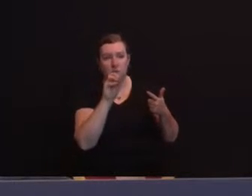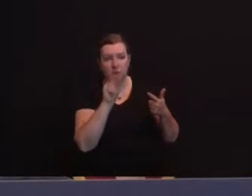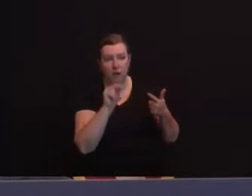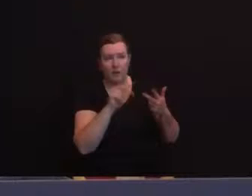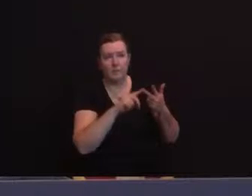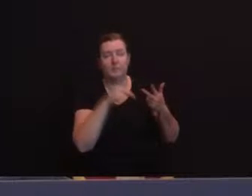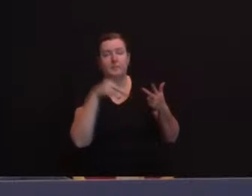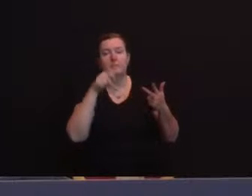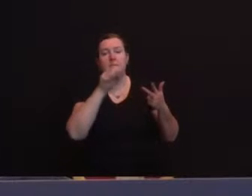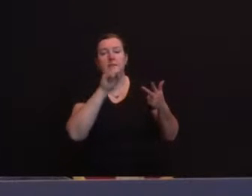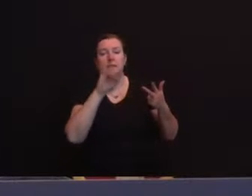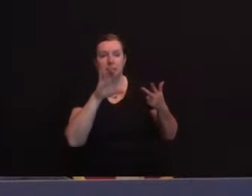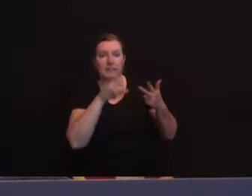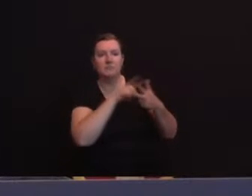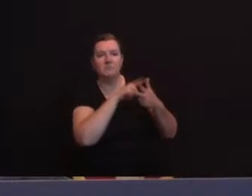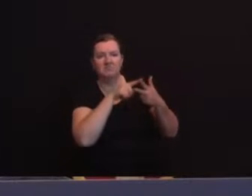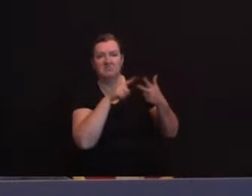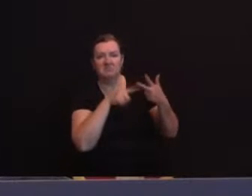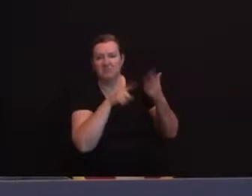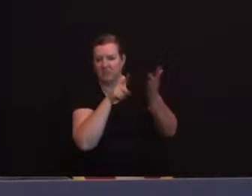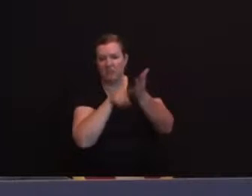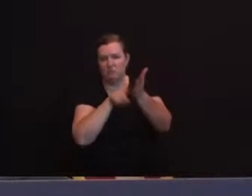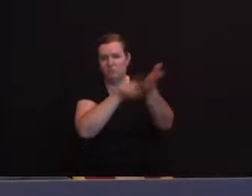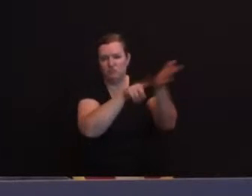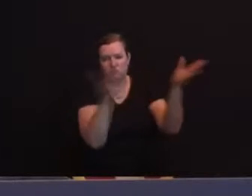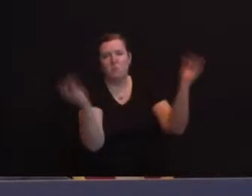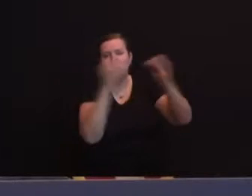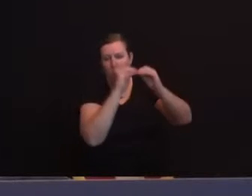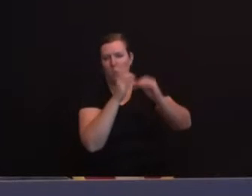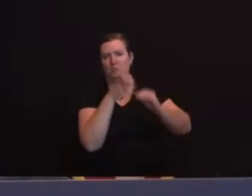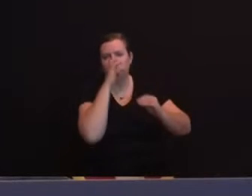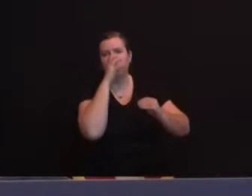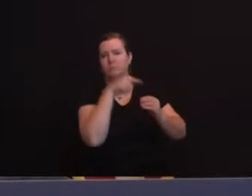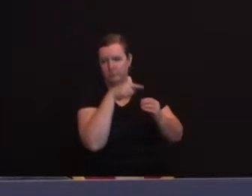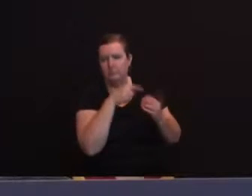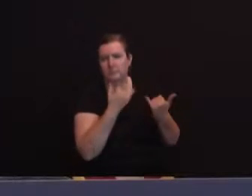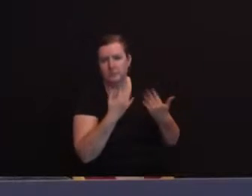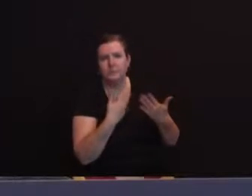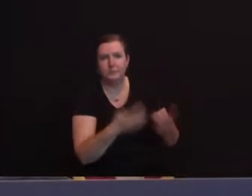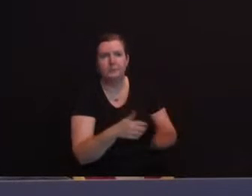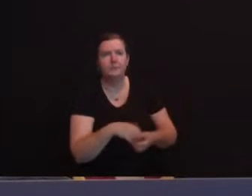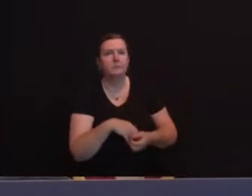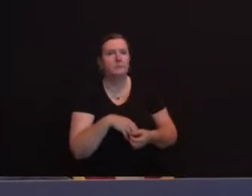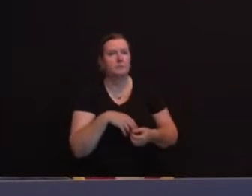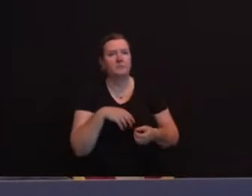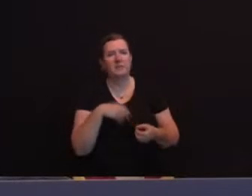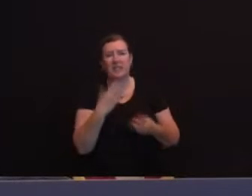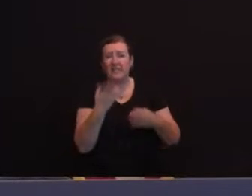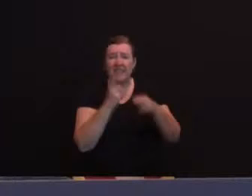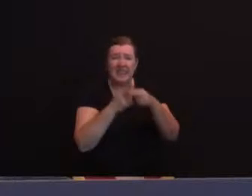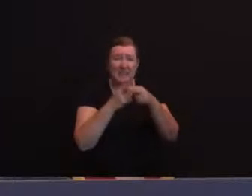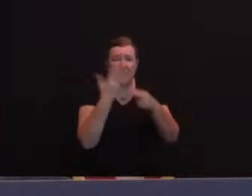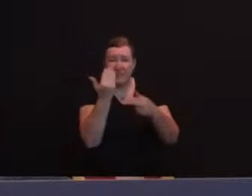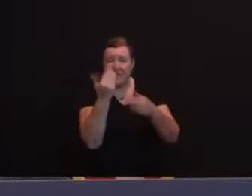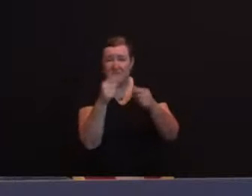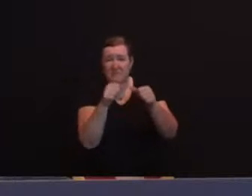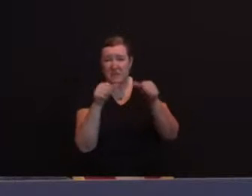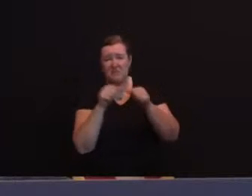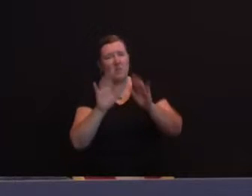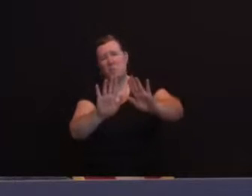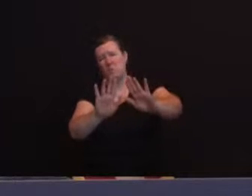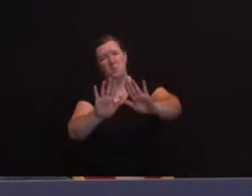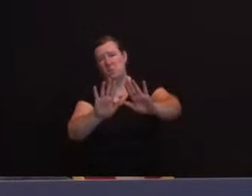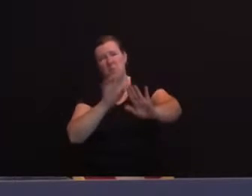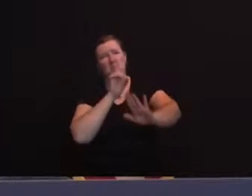15 places, but I'm sure we can make that available once those violations, once they're physically and actually cited. To your point